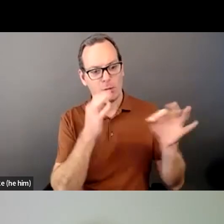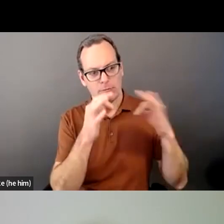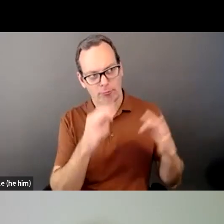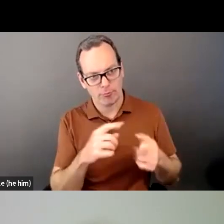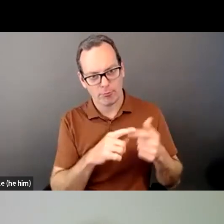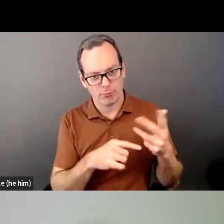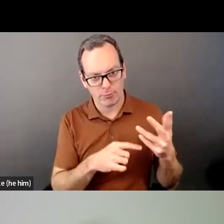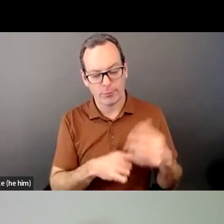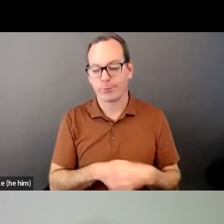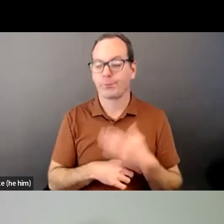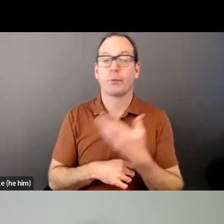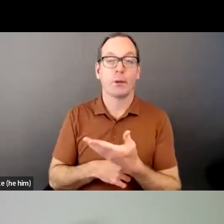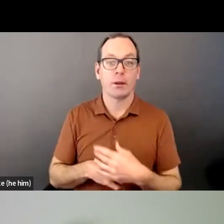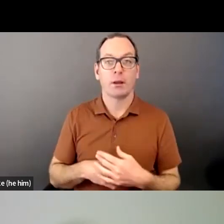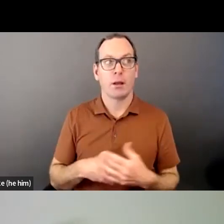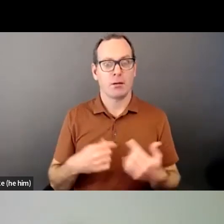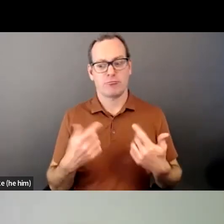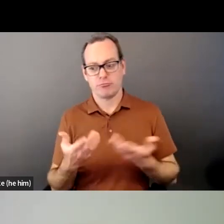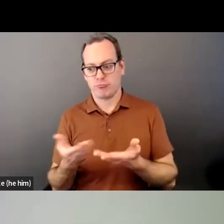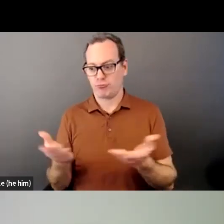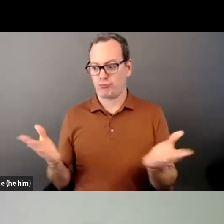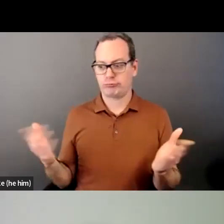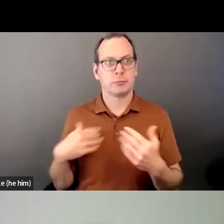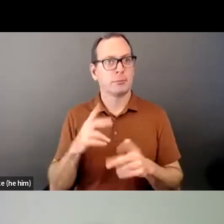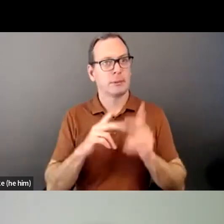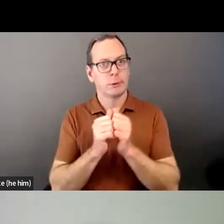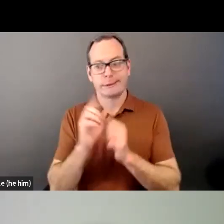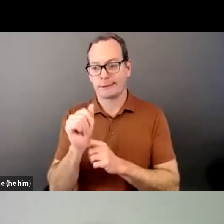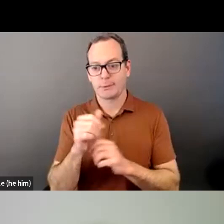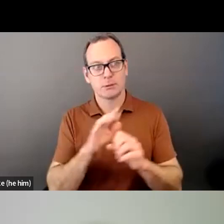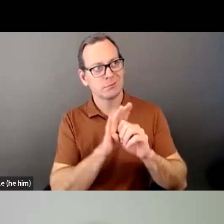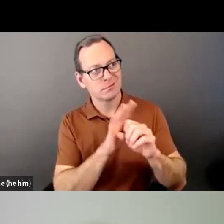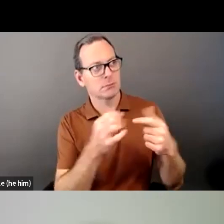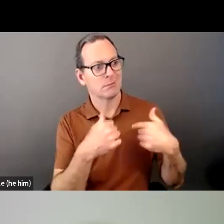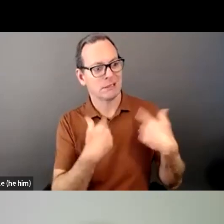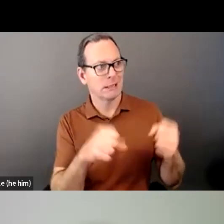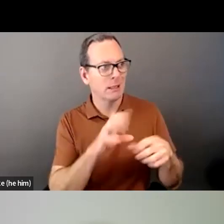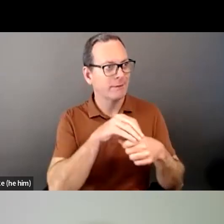can contribute and the why. And I think once